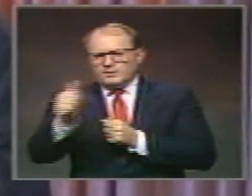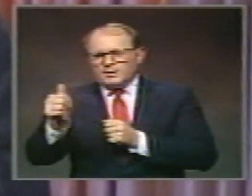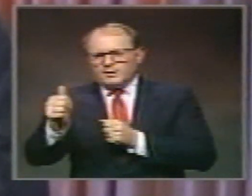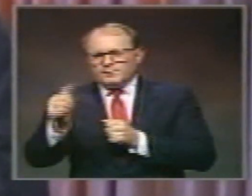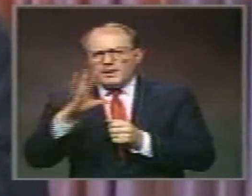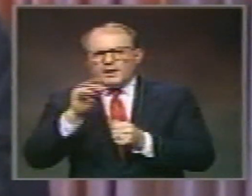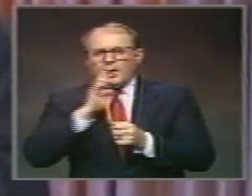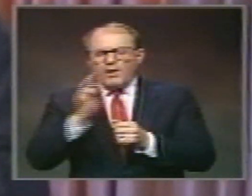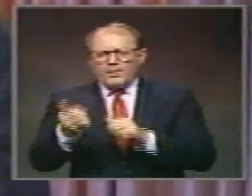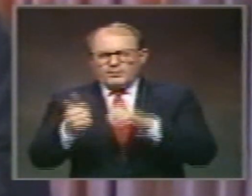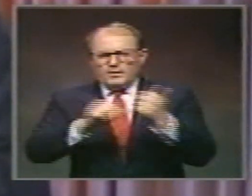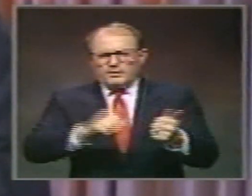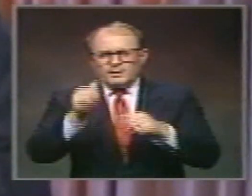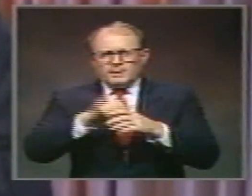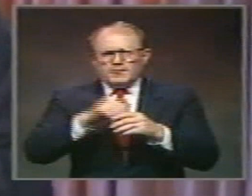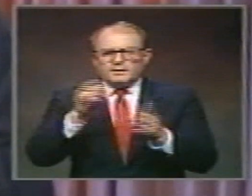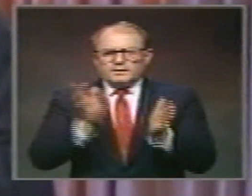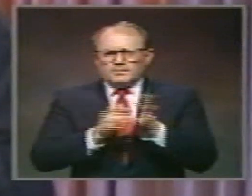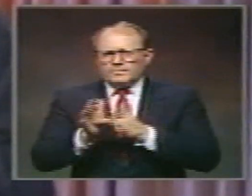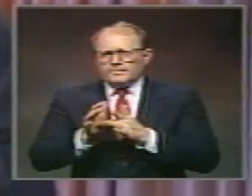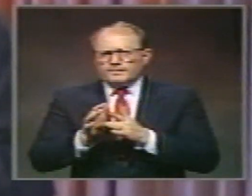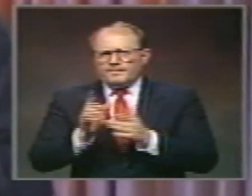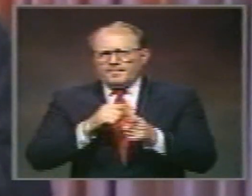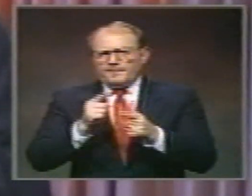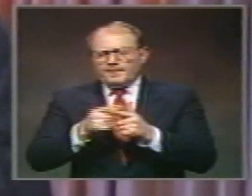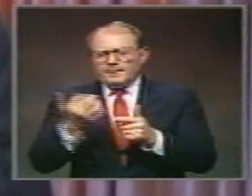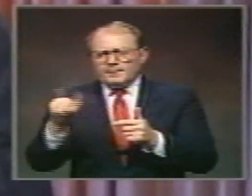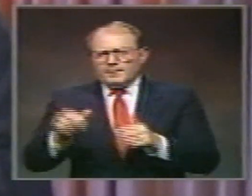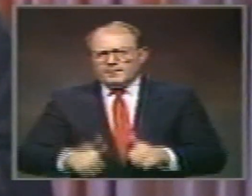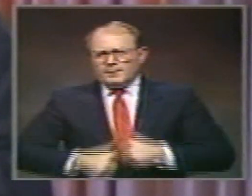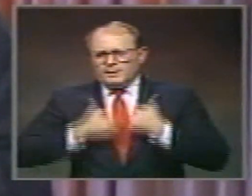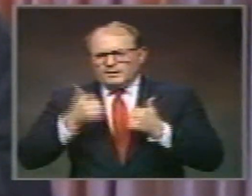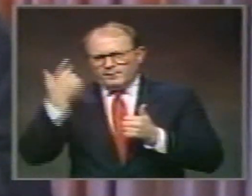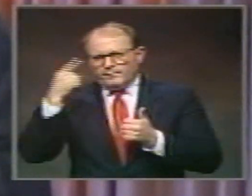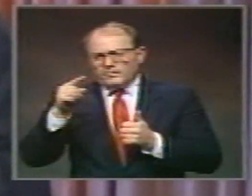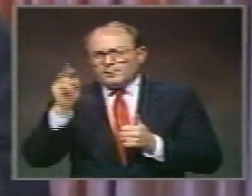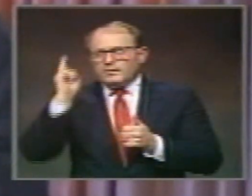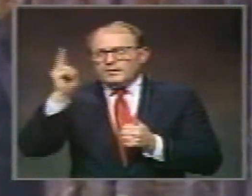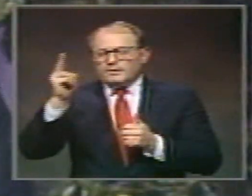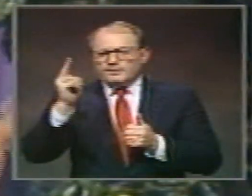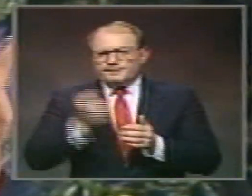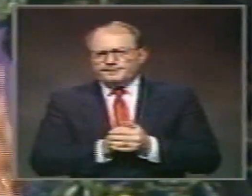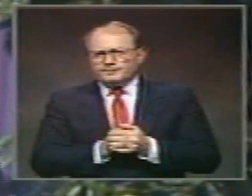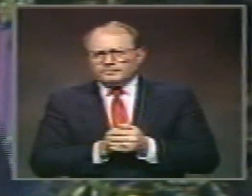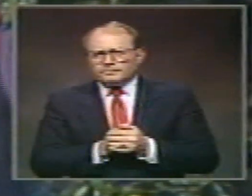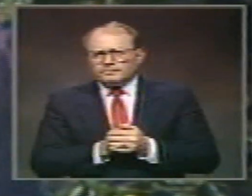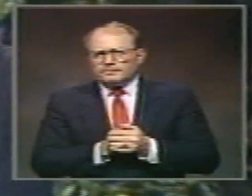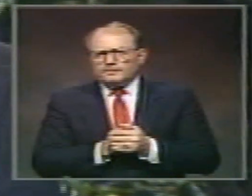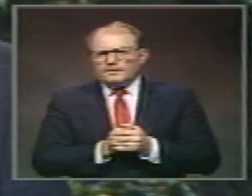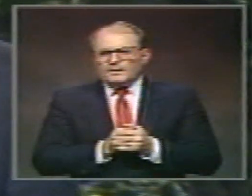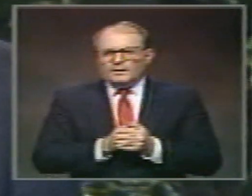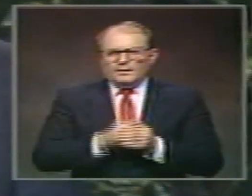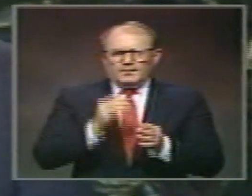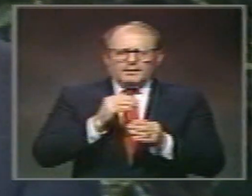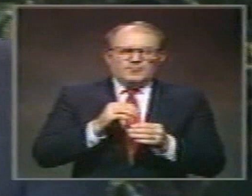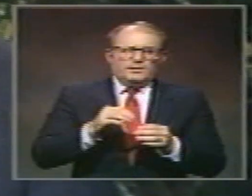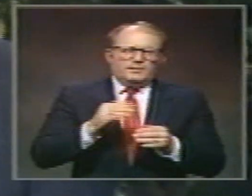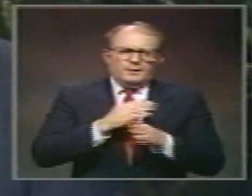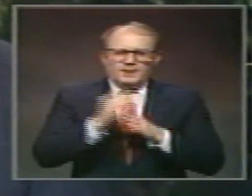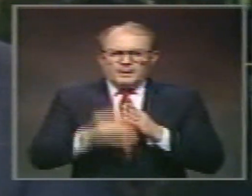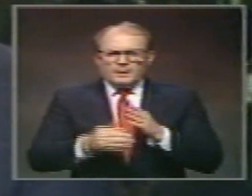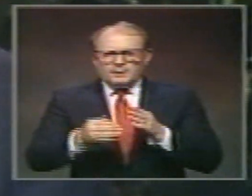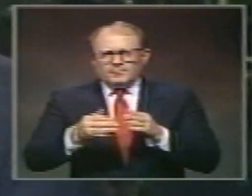are baptized into Jesus. Then they live for Him always. The grand climax is that God's